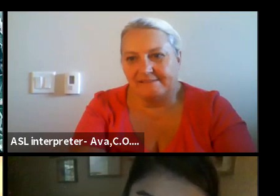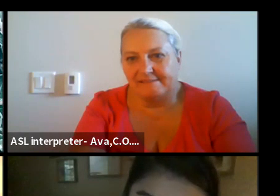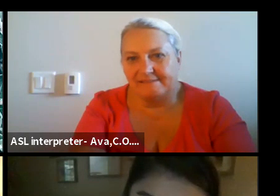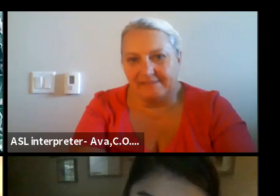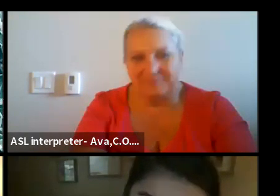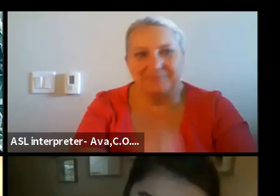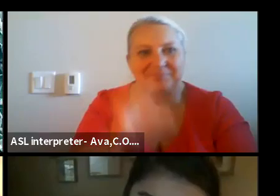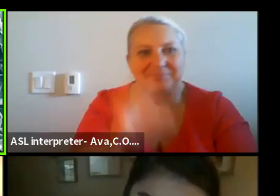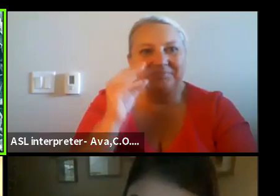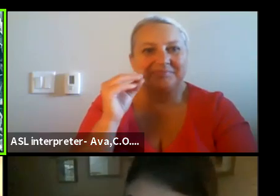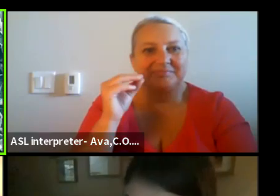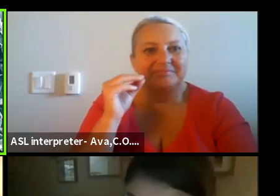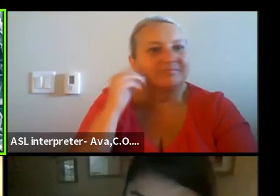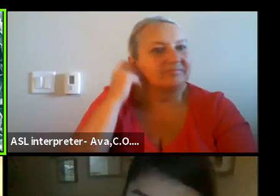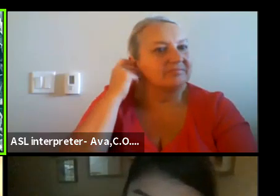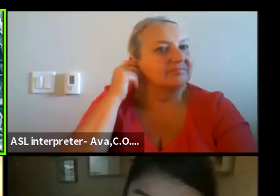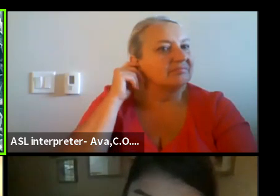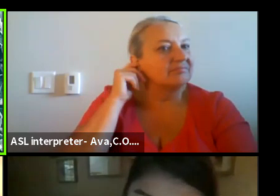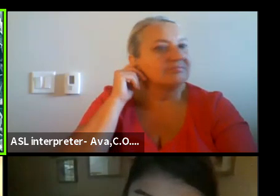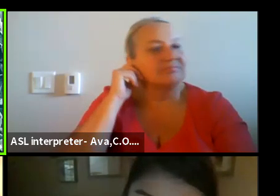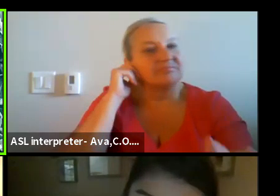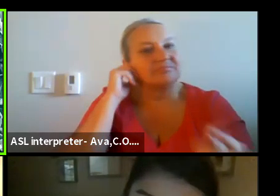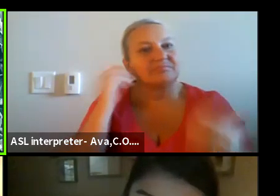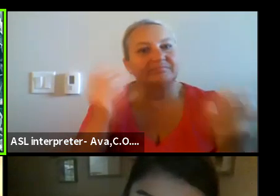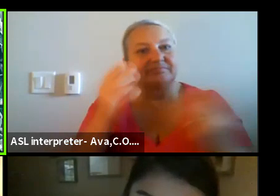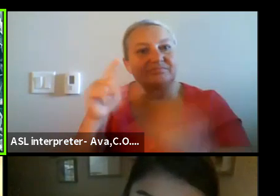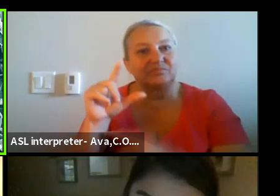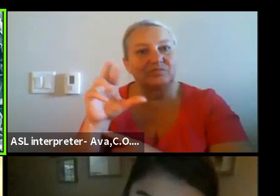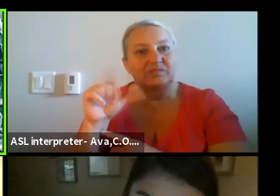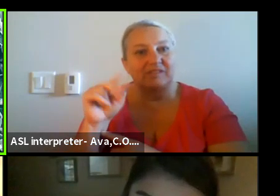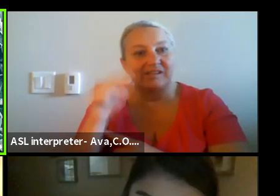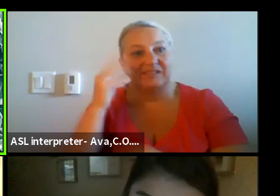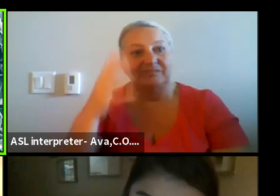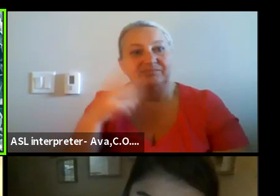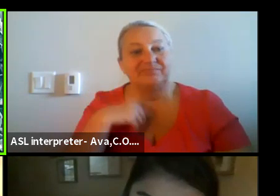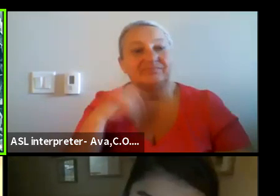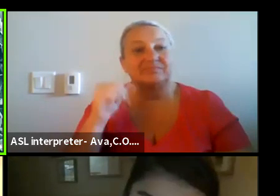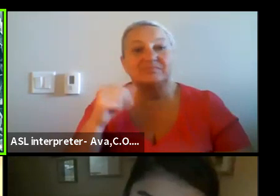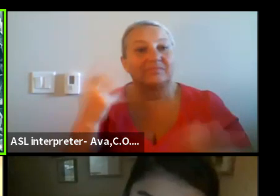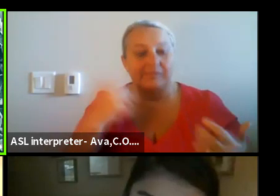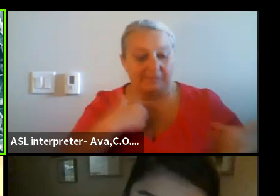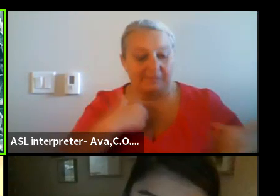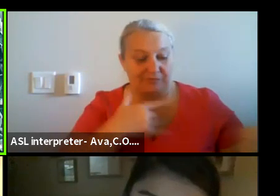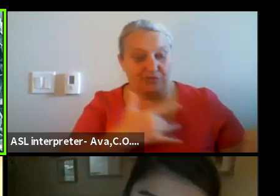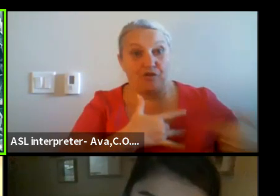Okay. This is Grant. I feel my heart beating really quickly.